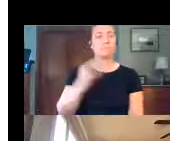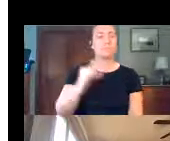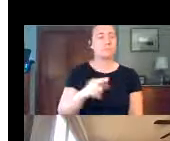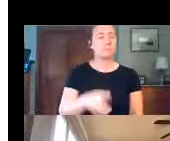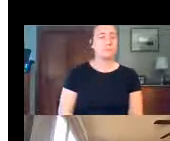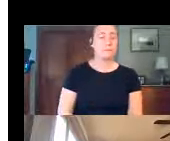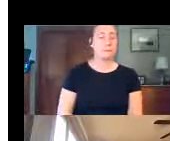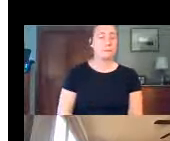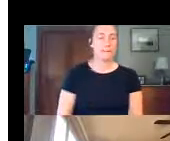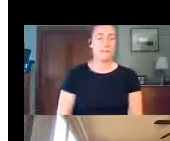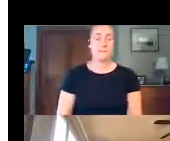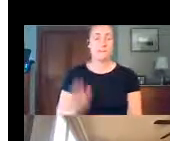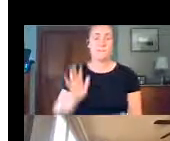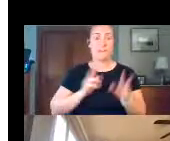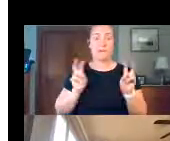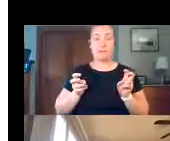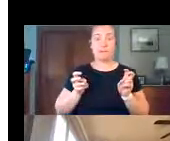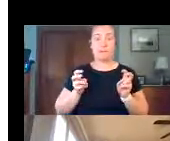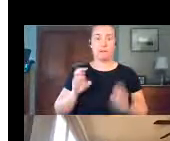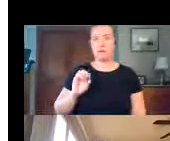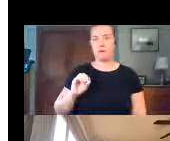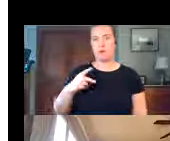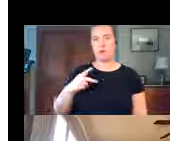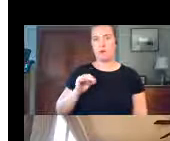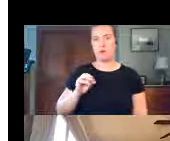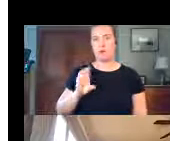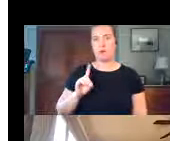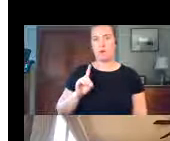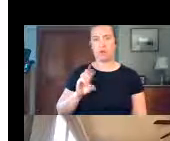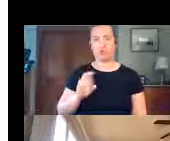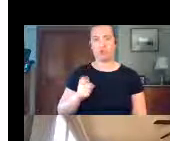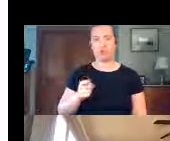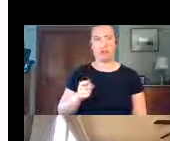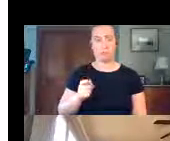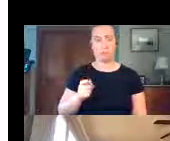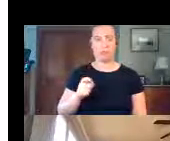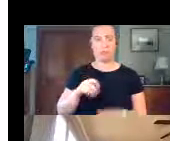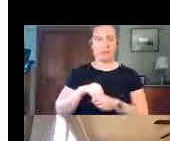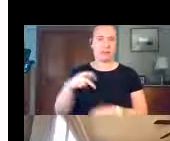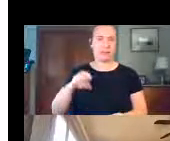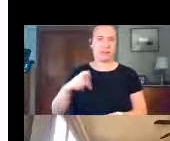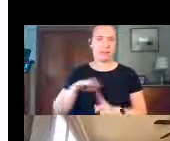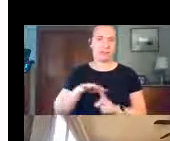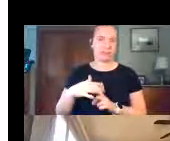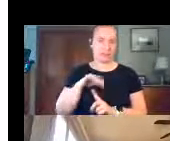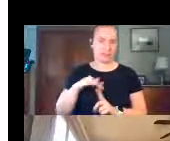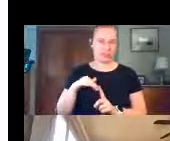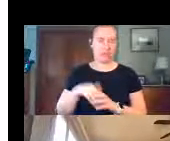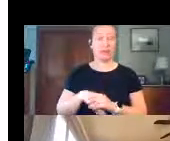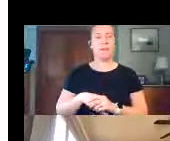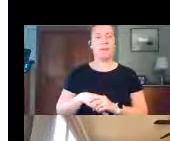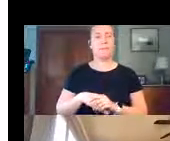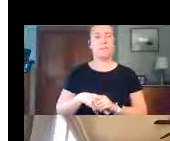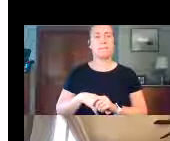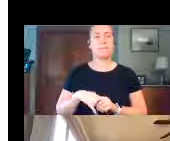So the topic that we're going to focus on is opioid prescribing in primary care settings. If you've been paying attention to